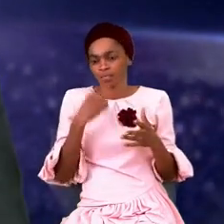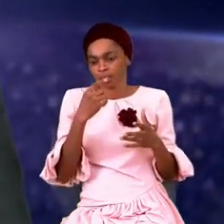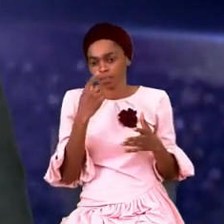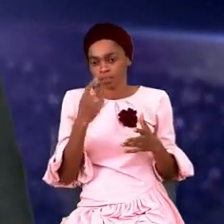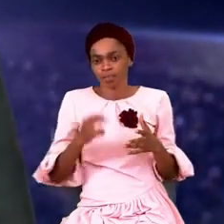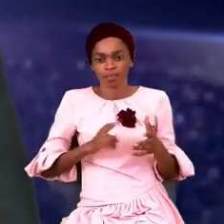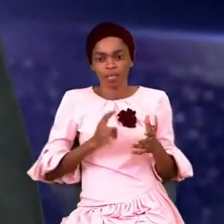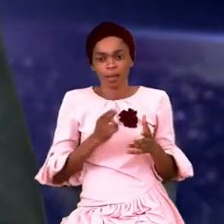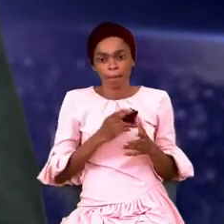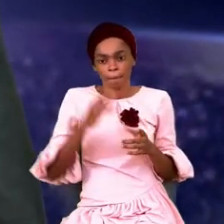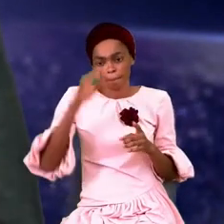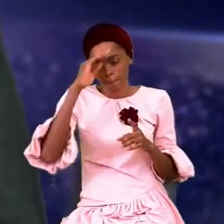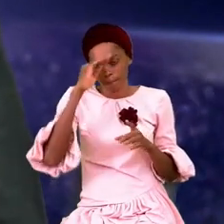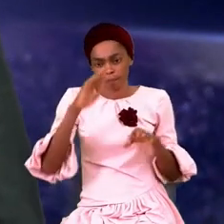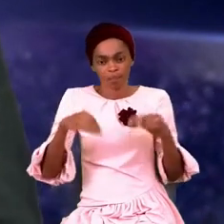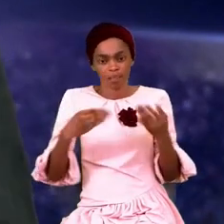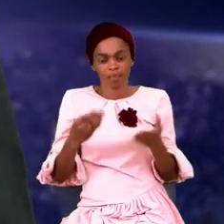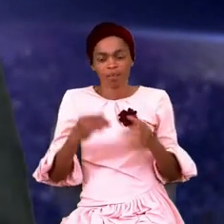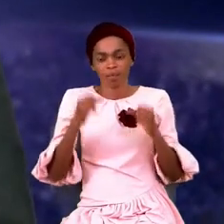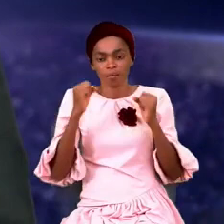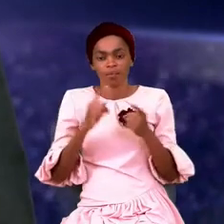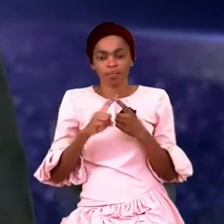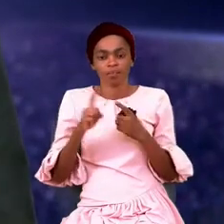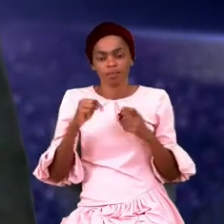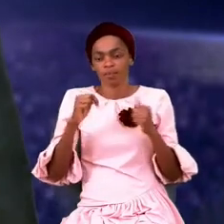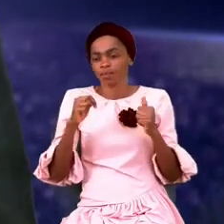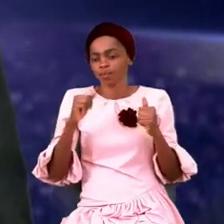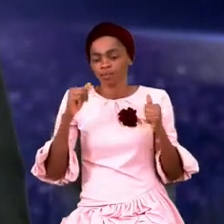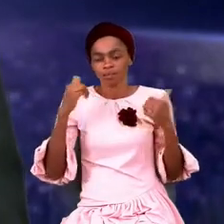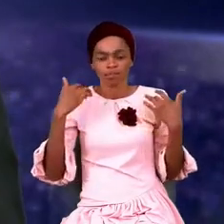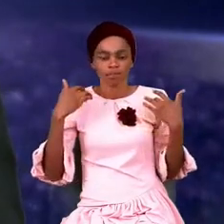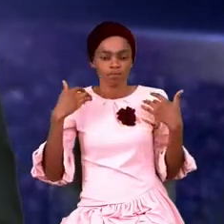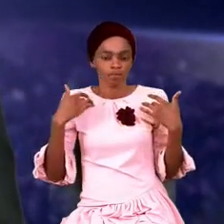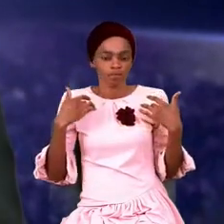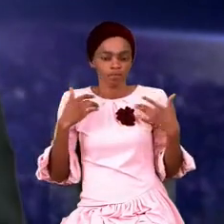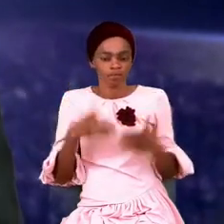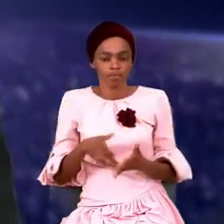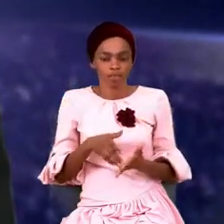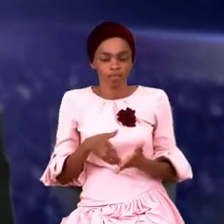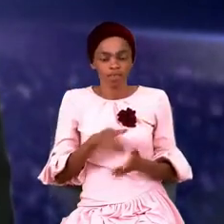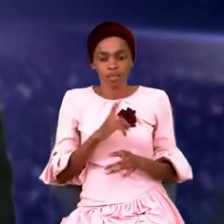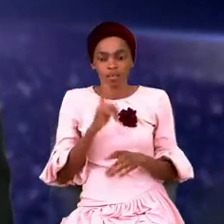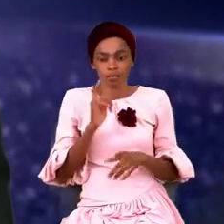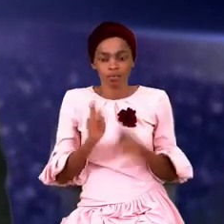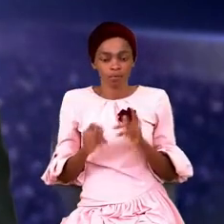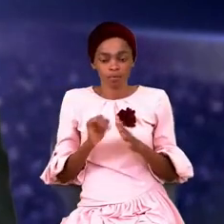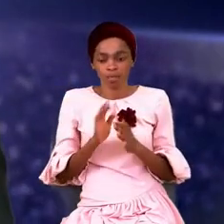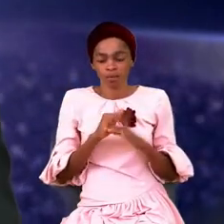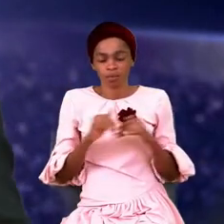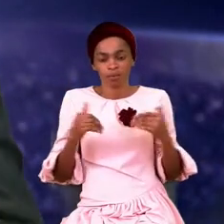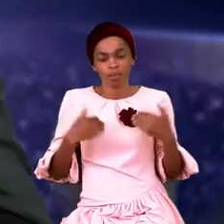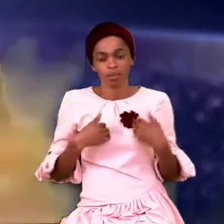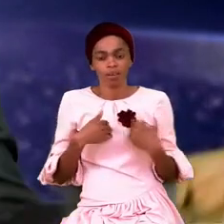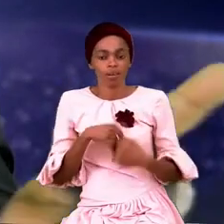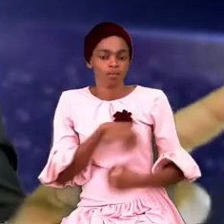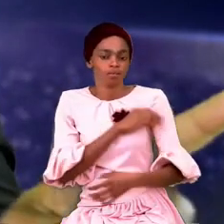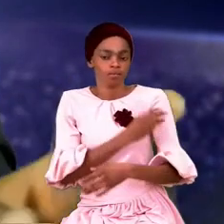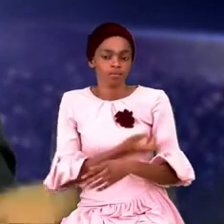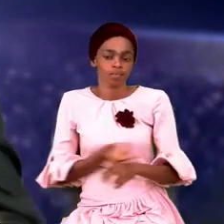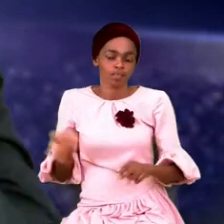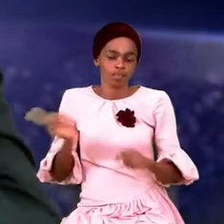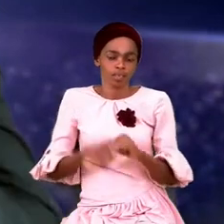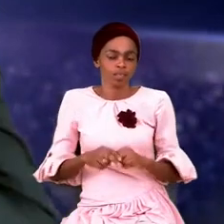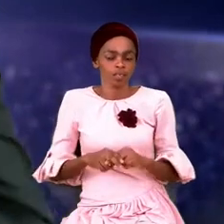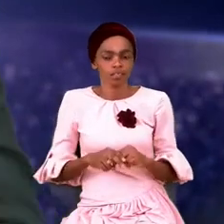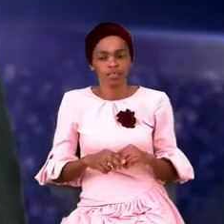increaseth strength. Tonight, the Lord is going to demonstrate that power in your own life. Don't look at